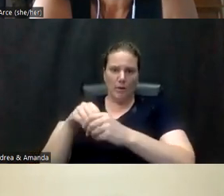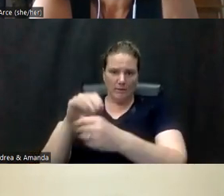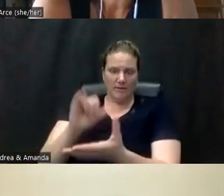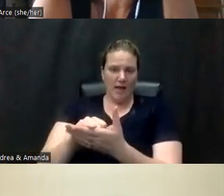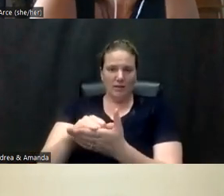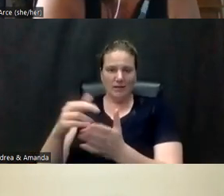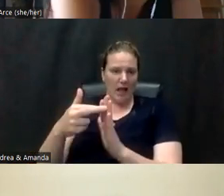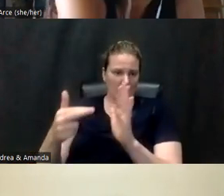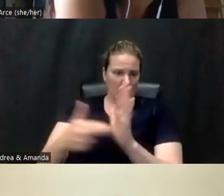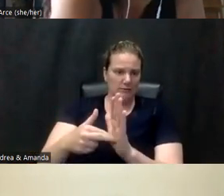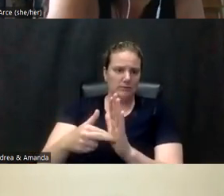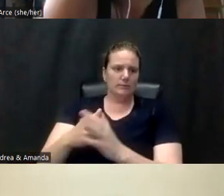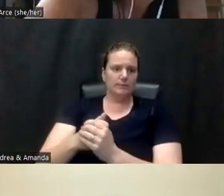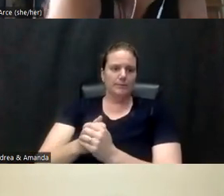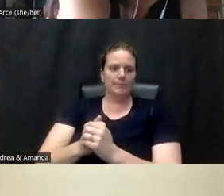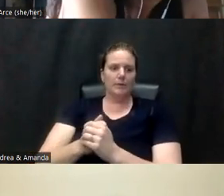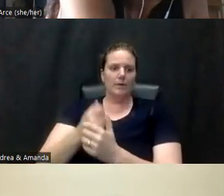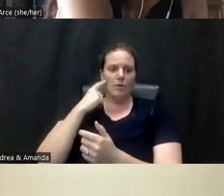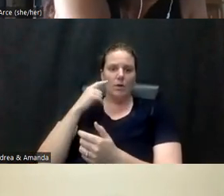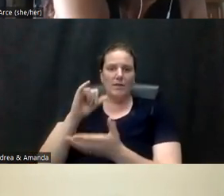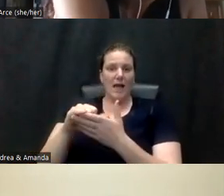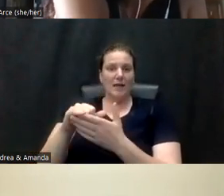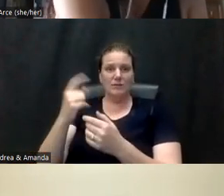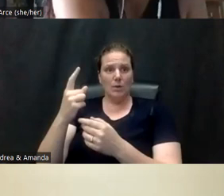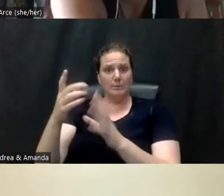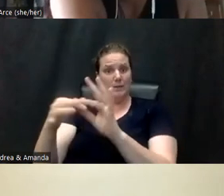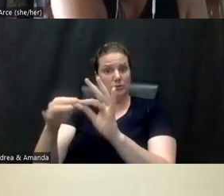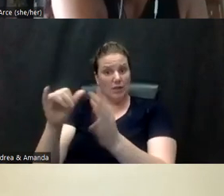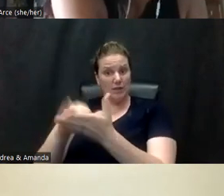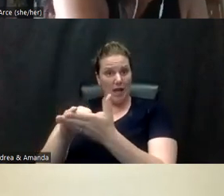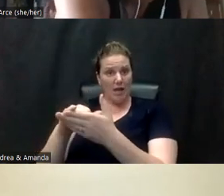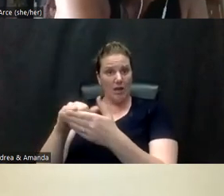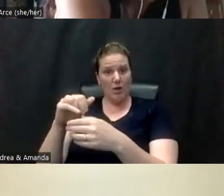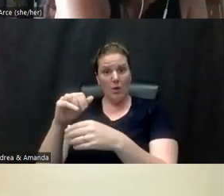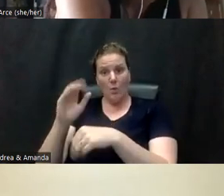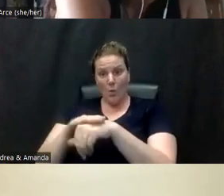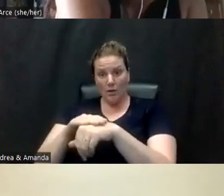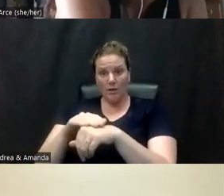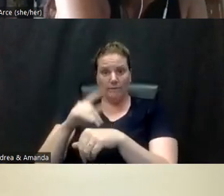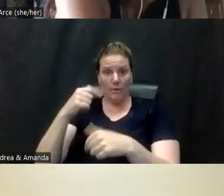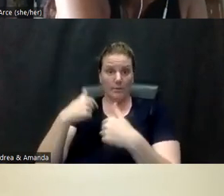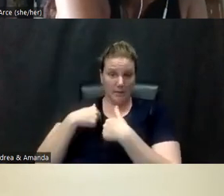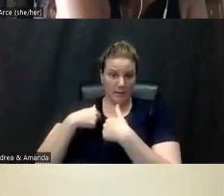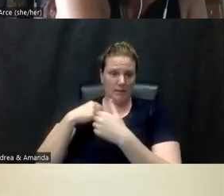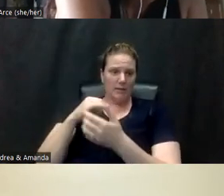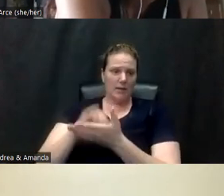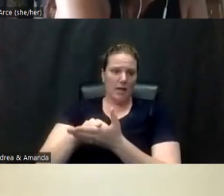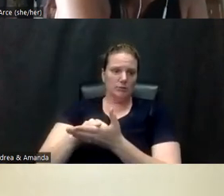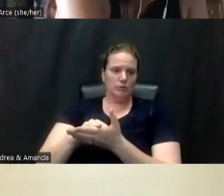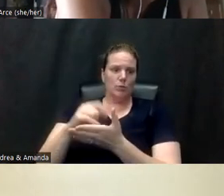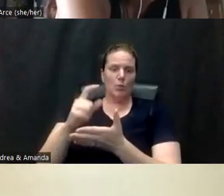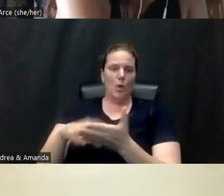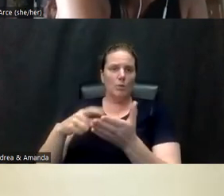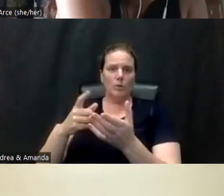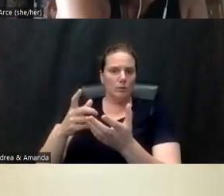writing up, because it's going to happen naturally. But somebody mentioned the Garrity warning. I don't know if everybody's familiar with what that means, but that's basically saying we're going to compel